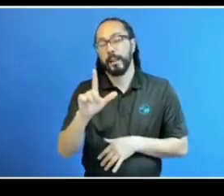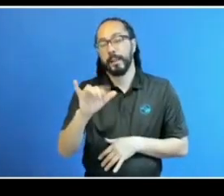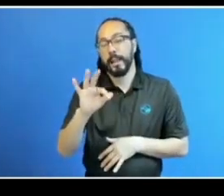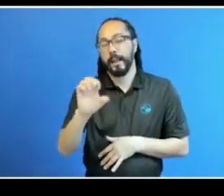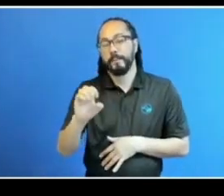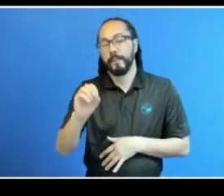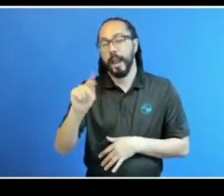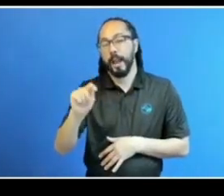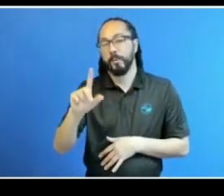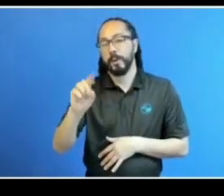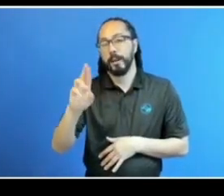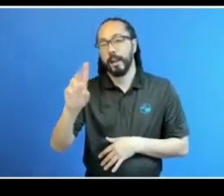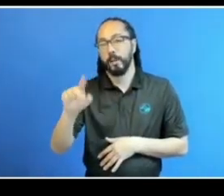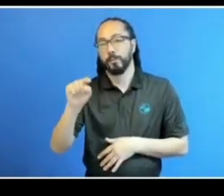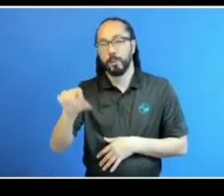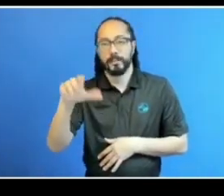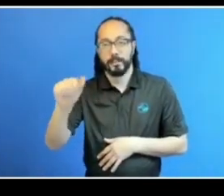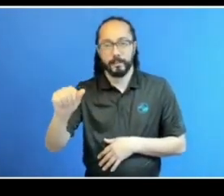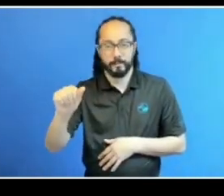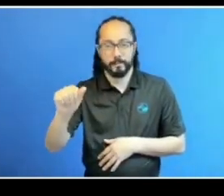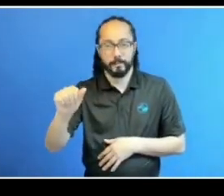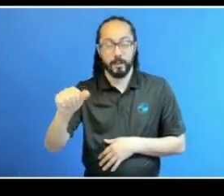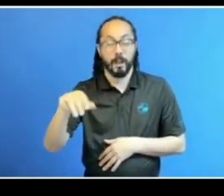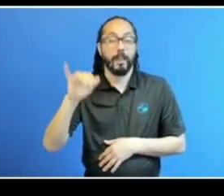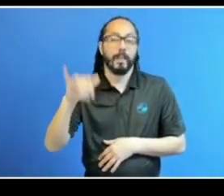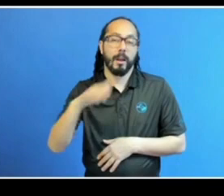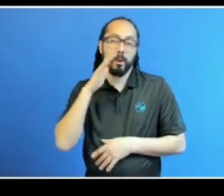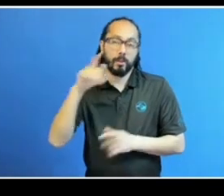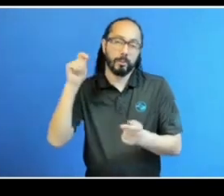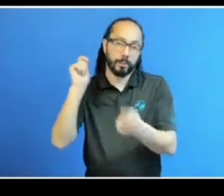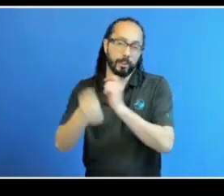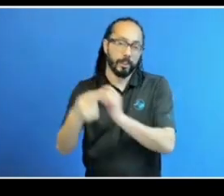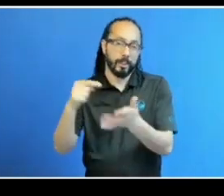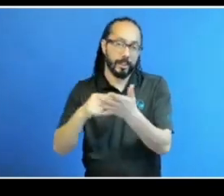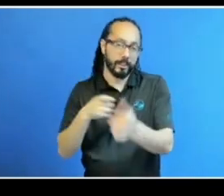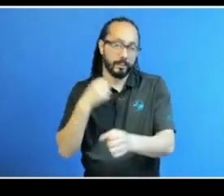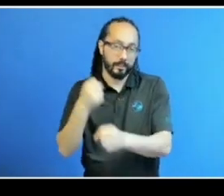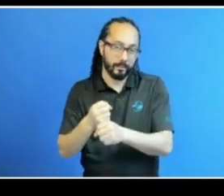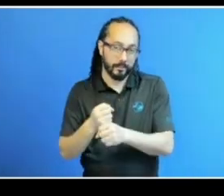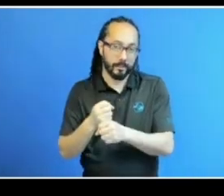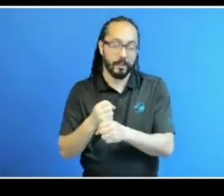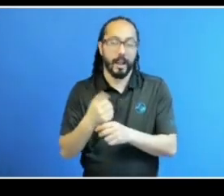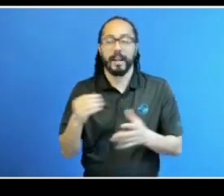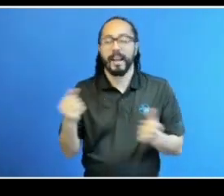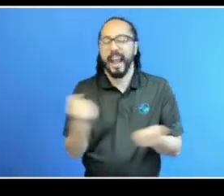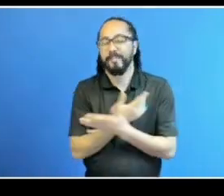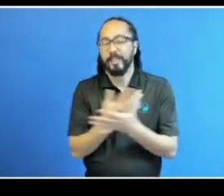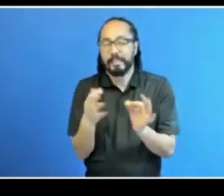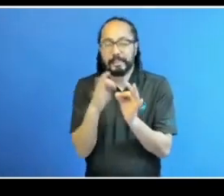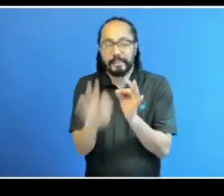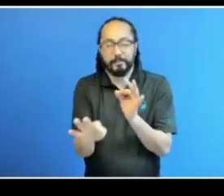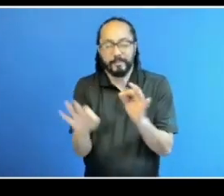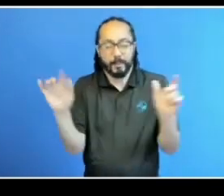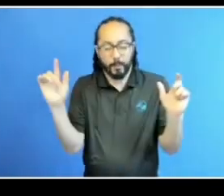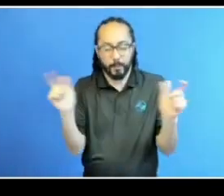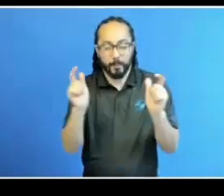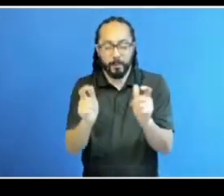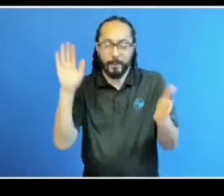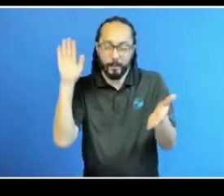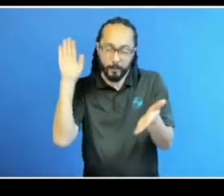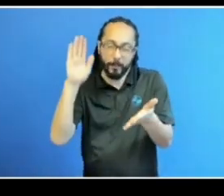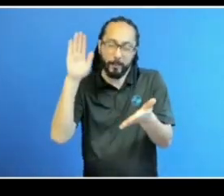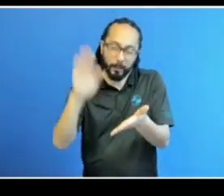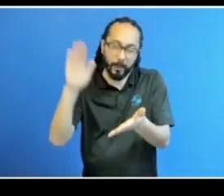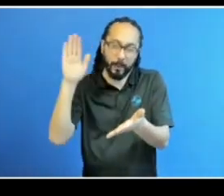lifeoutloud.ca. But like I said, that's going to be changing this year, and I'm simplifying, doing things smaller and doing